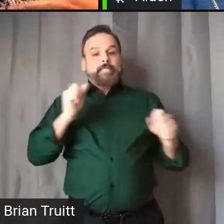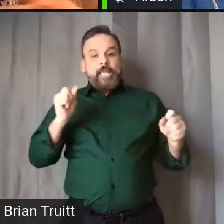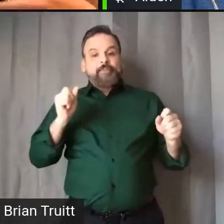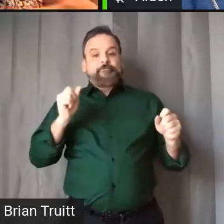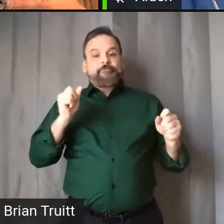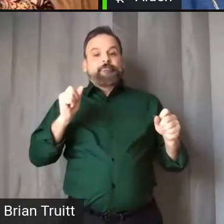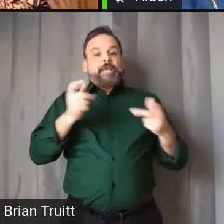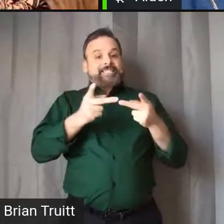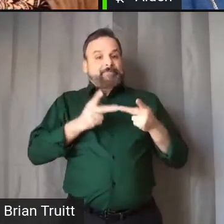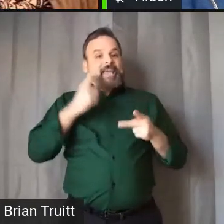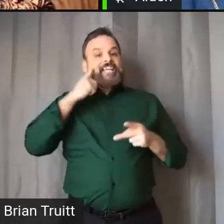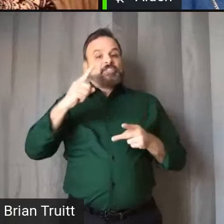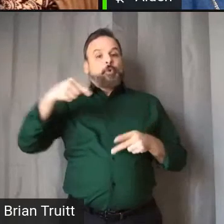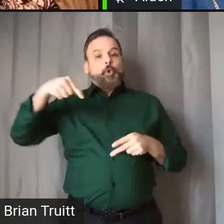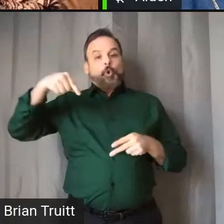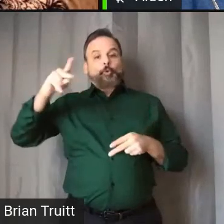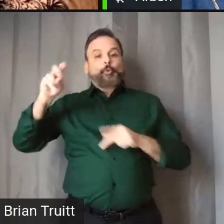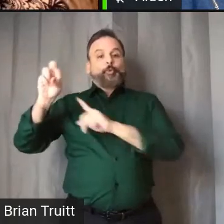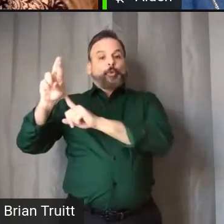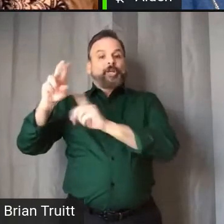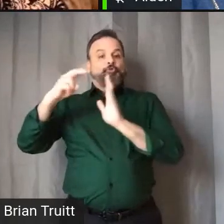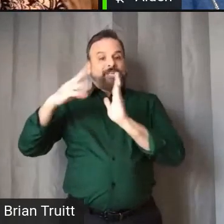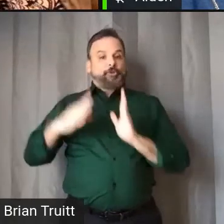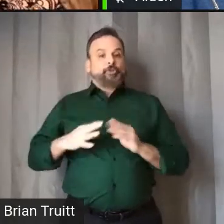space for queer readers.